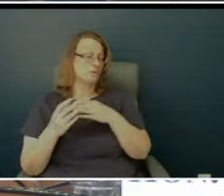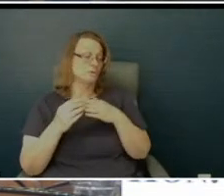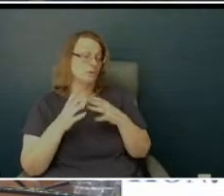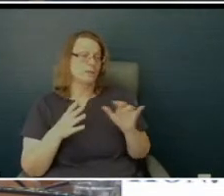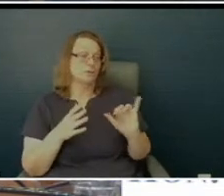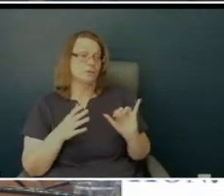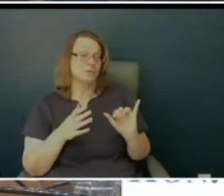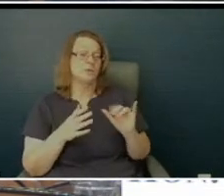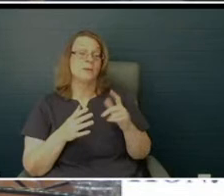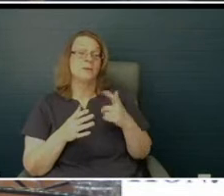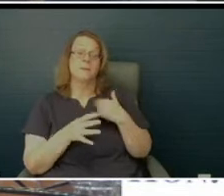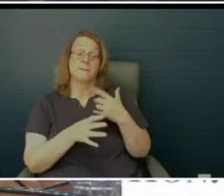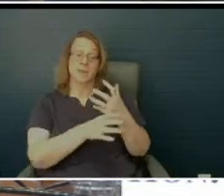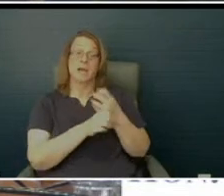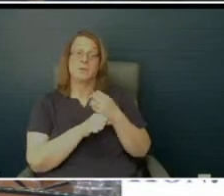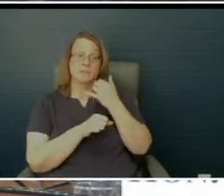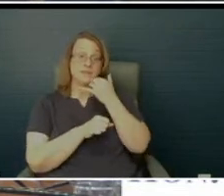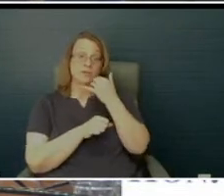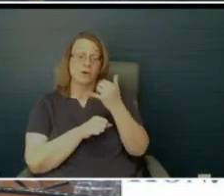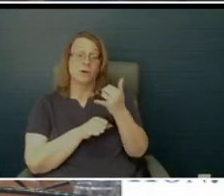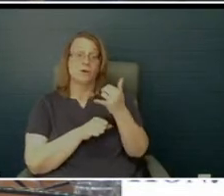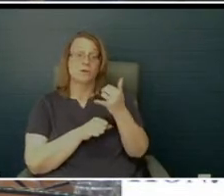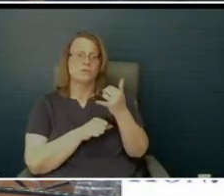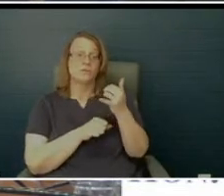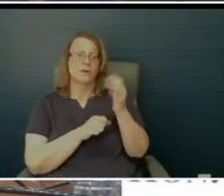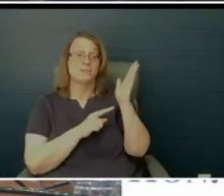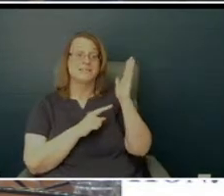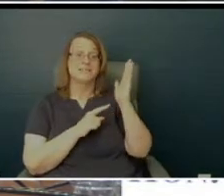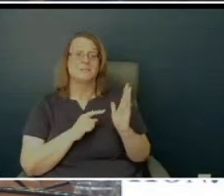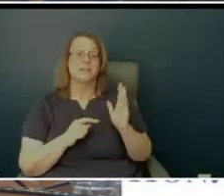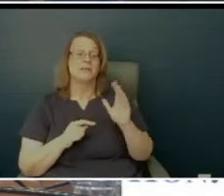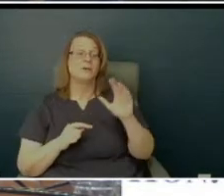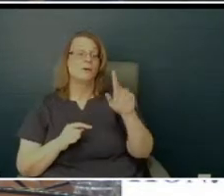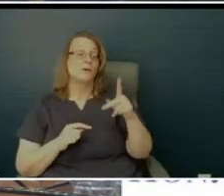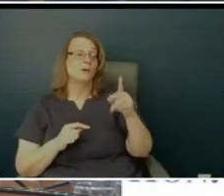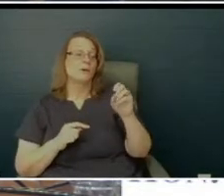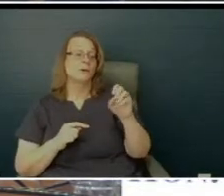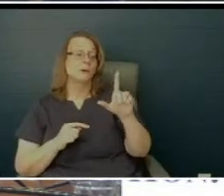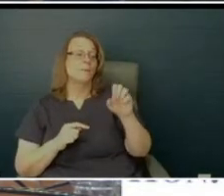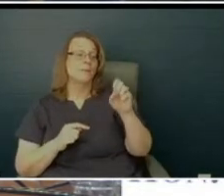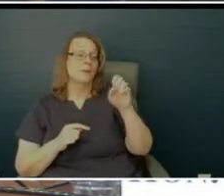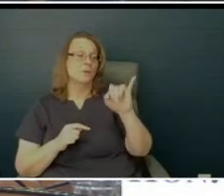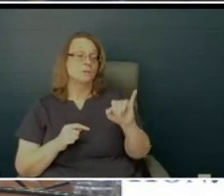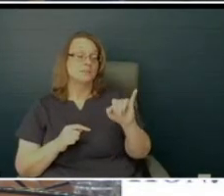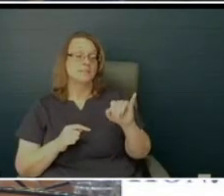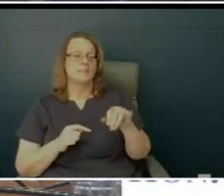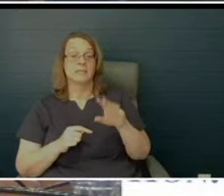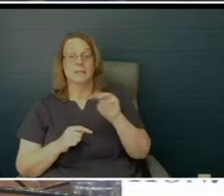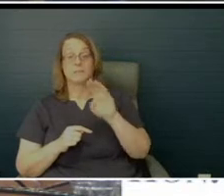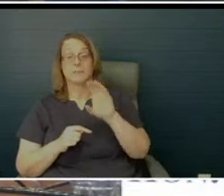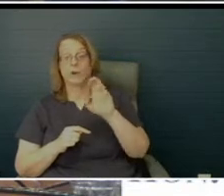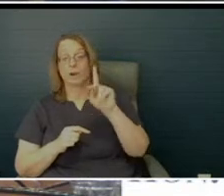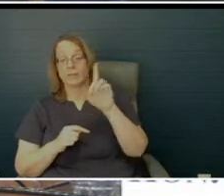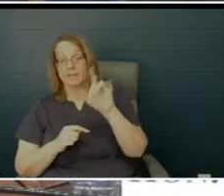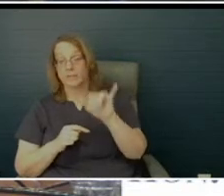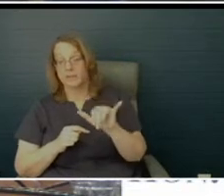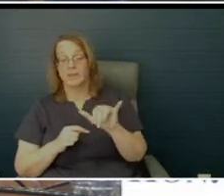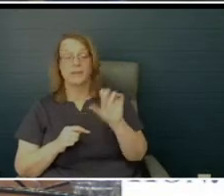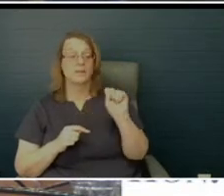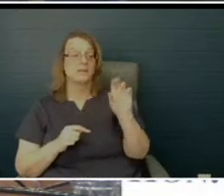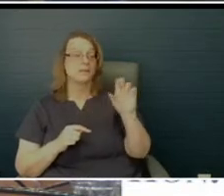received calls from Speaker Pelosi, from Leader McCarthy, from Leader Schumer. I